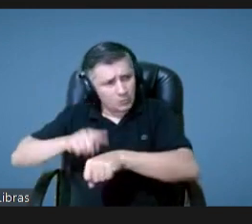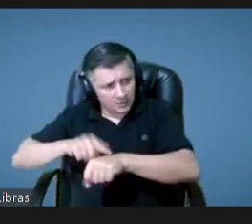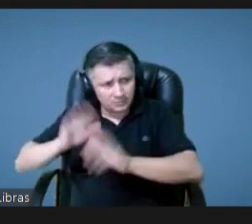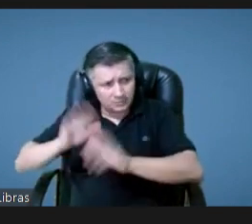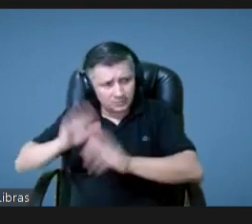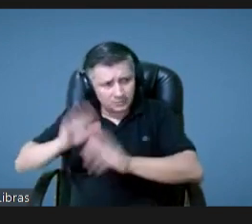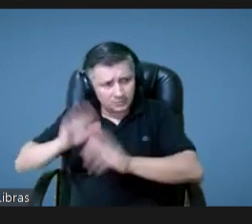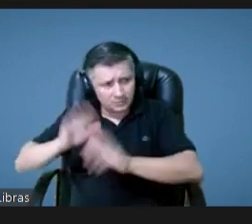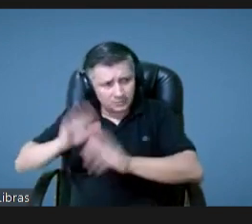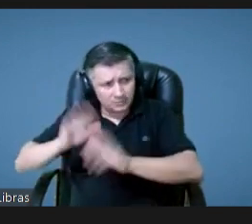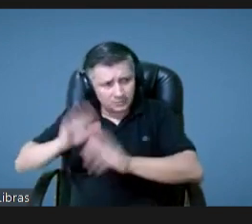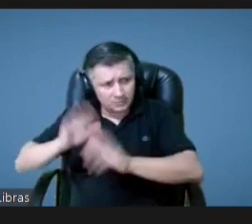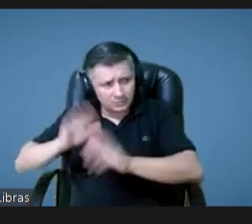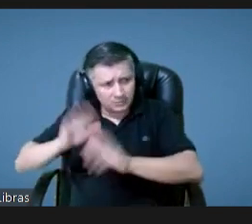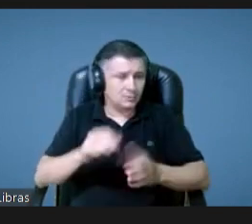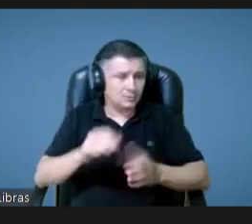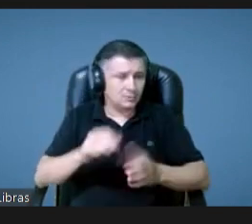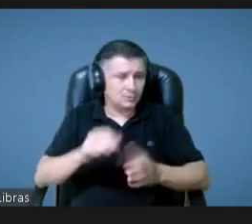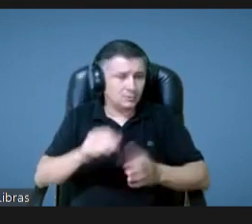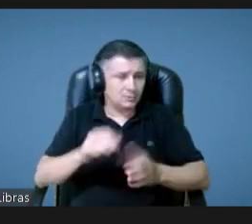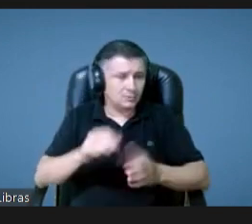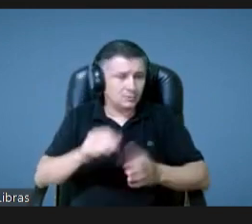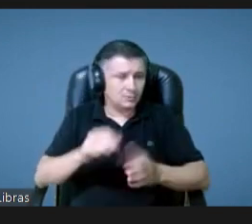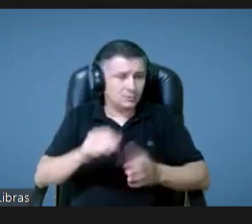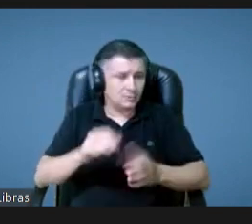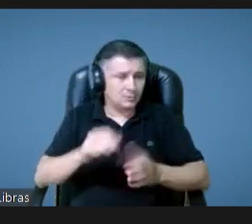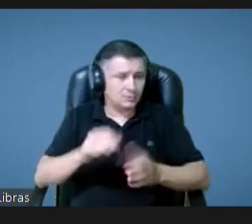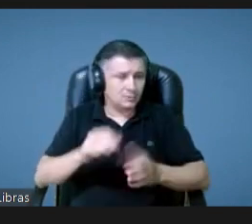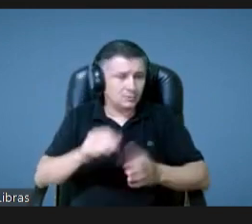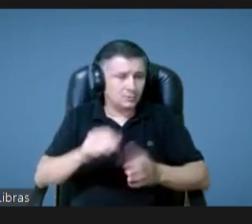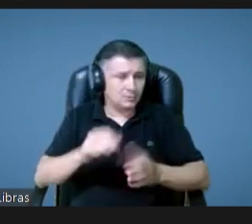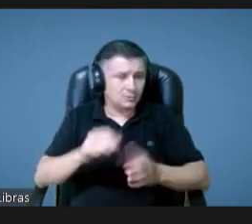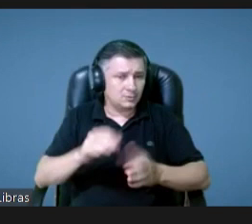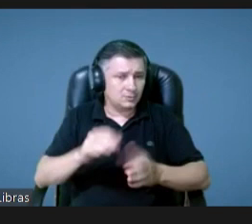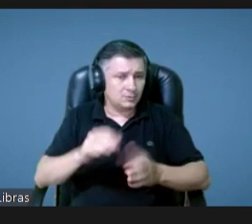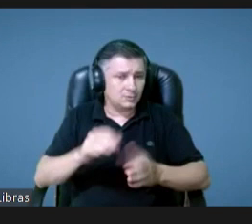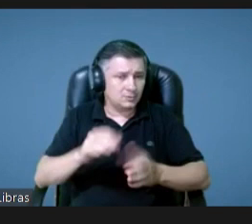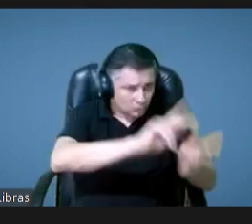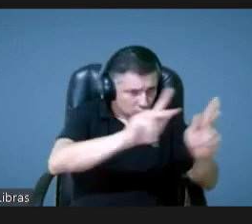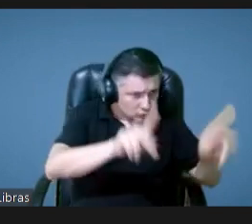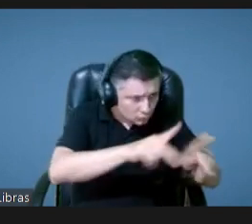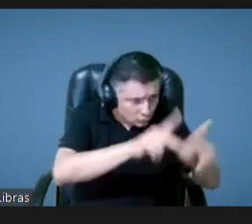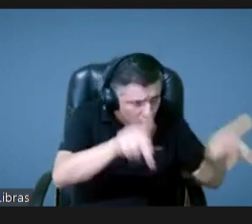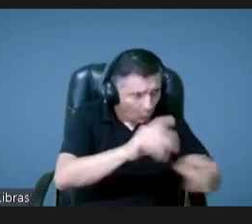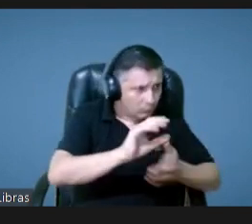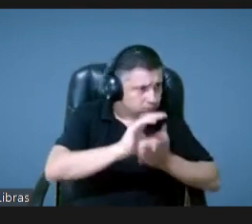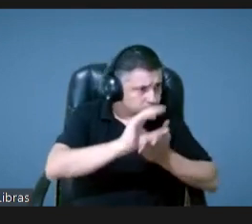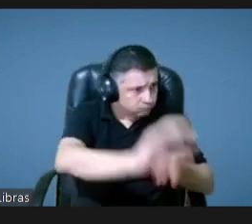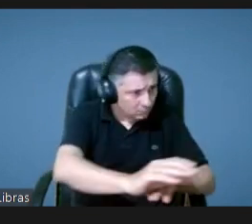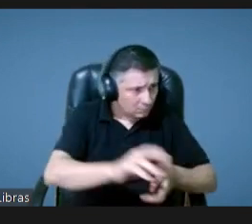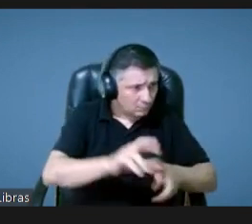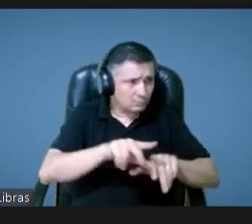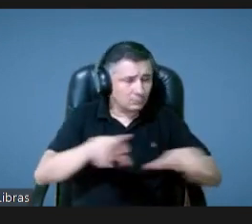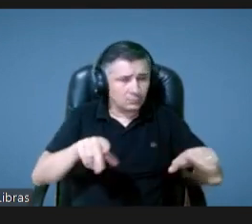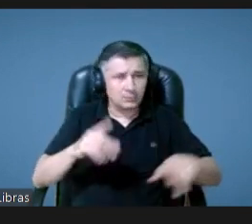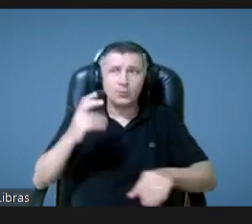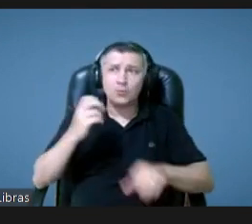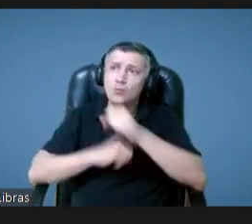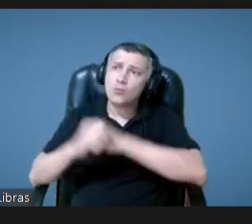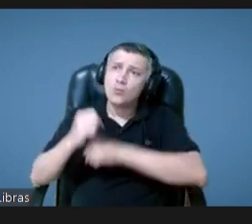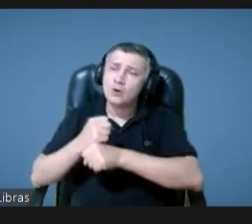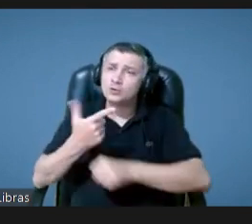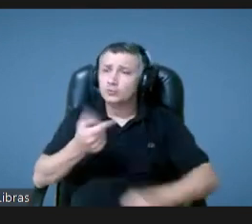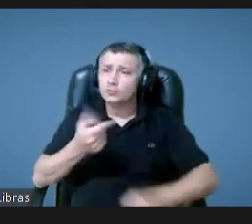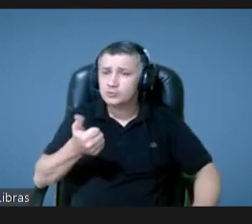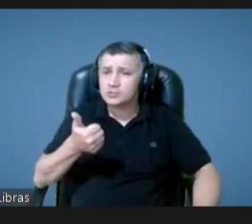is that we might do what we have done before. In the beginning of the year 2000, we divested some